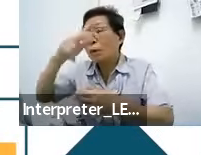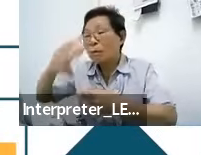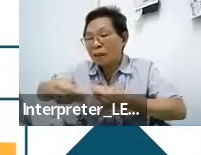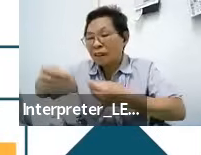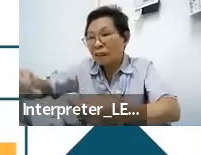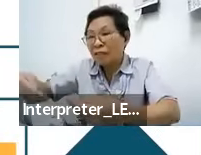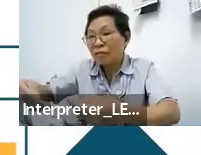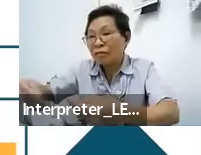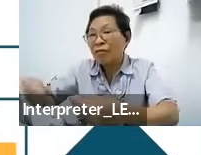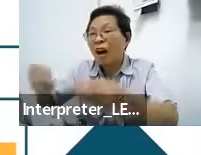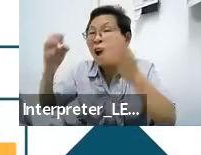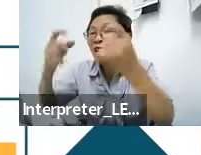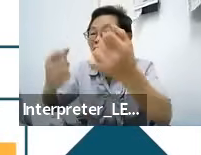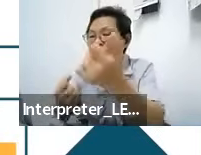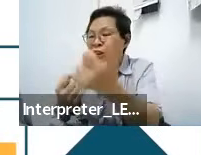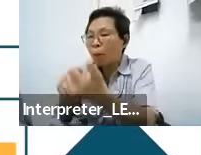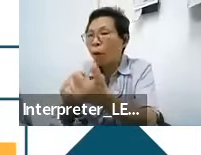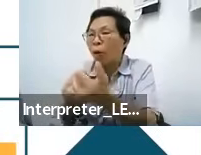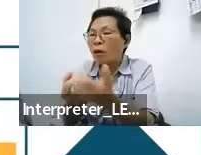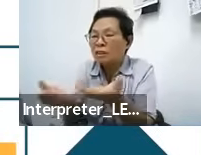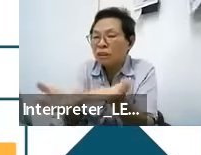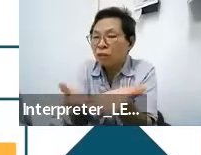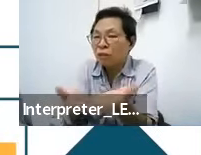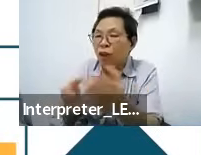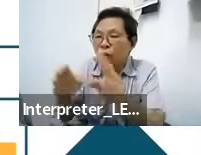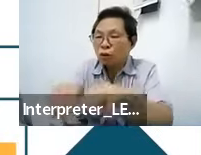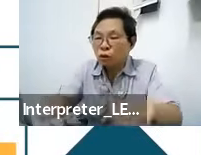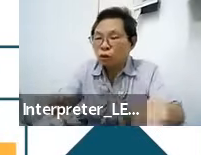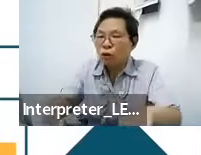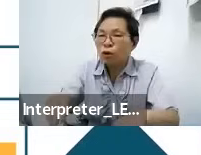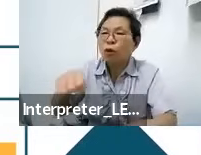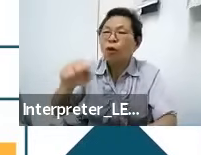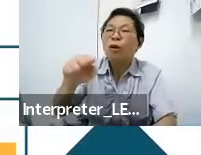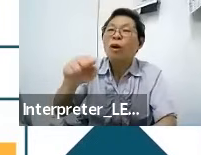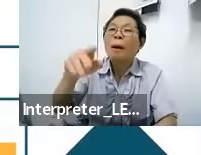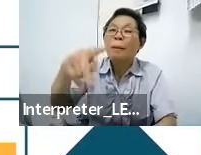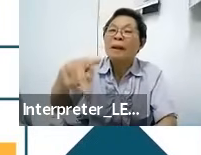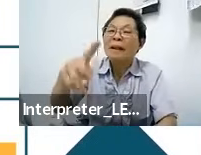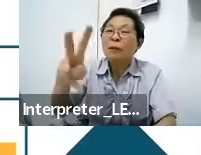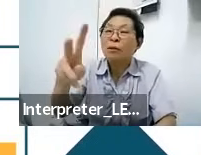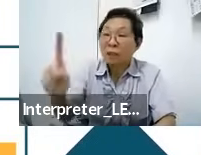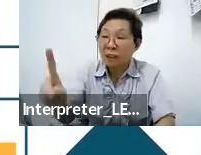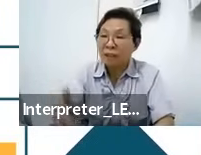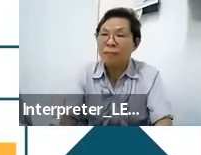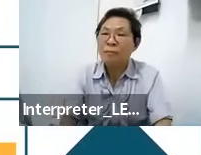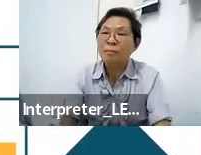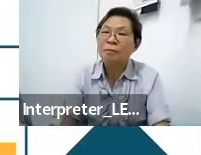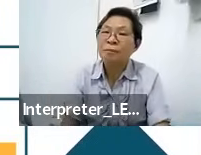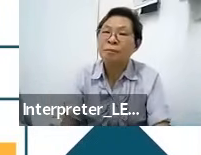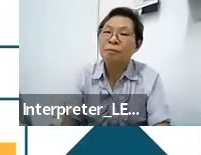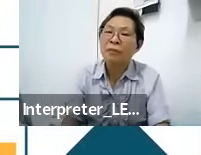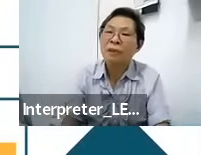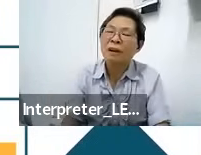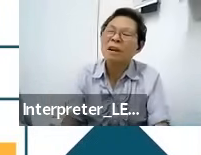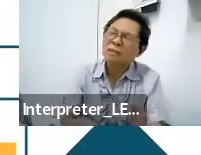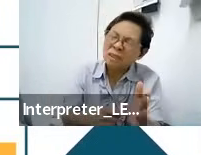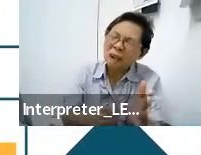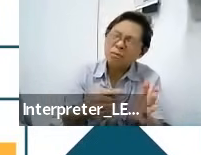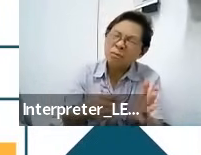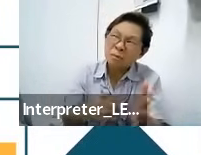support services to students with disability or students in general. So